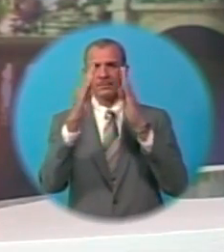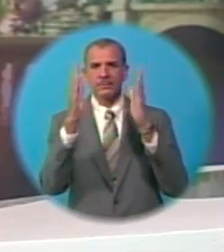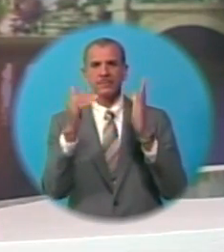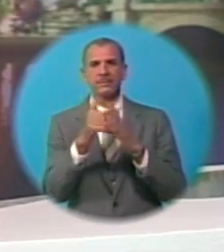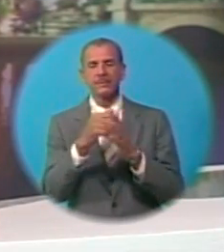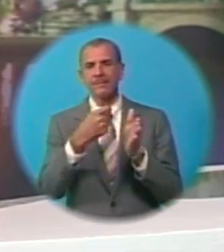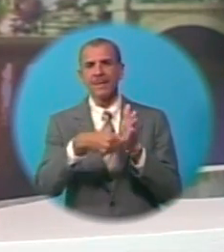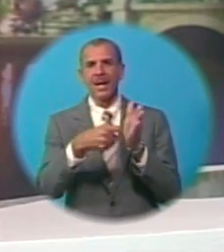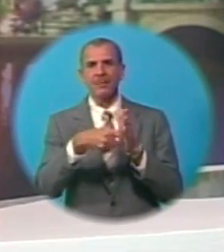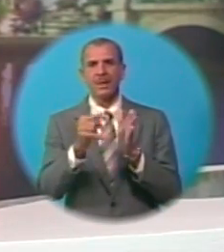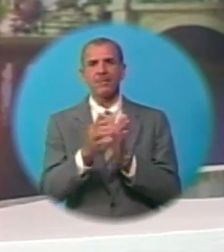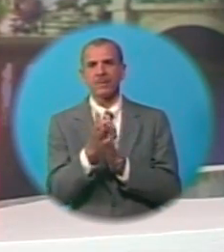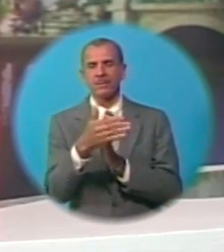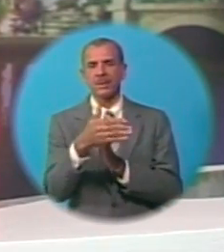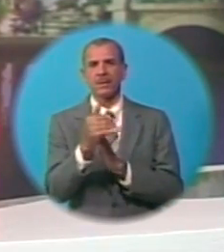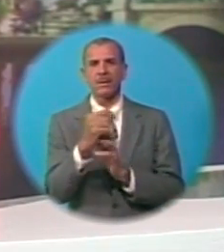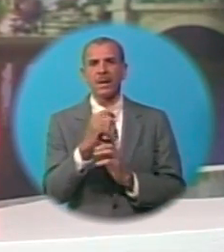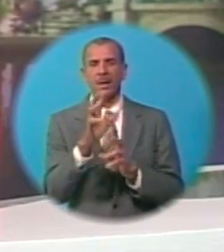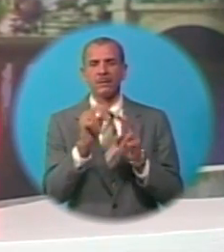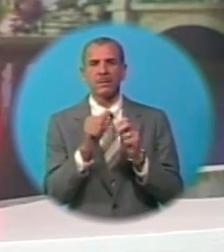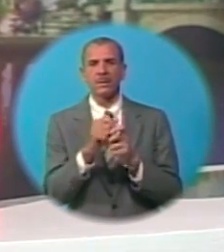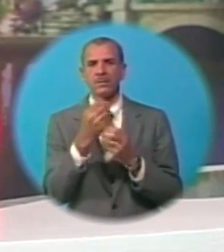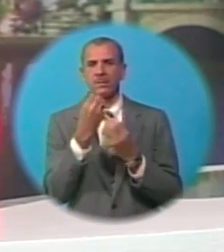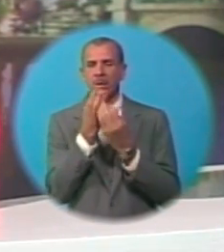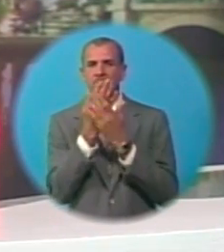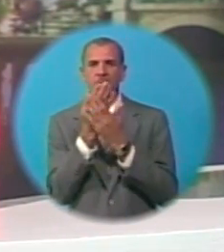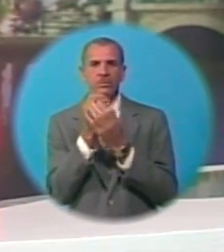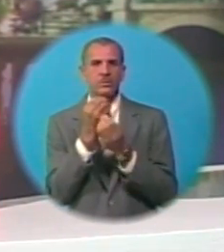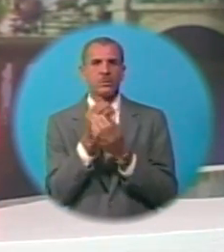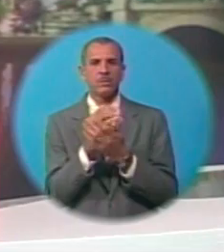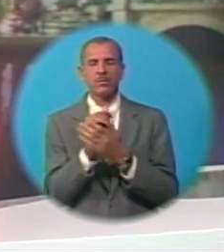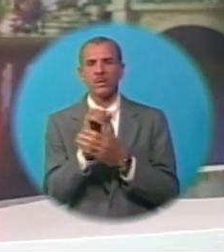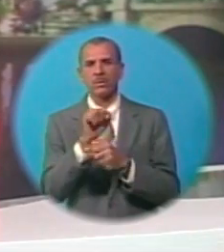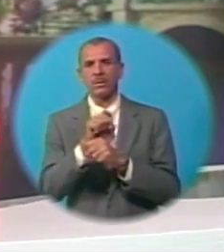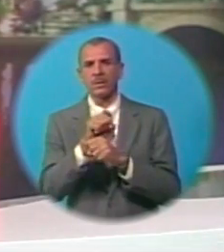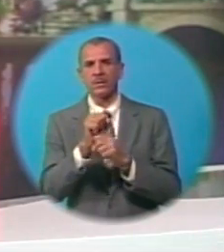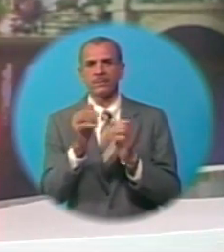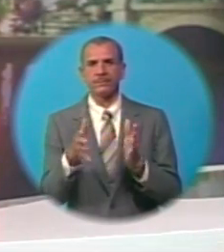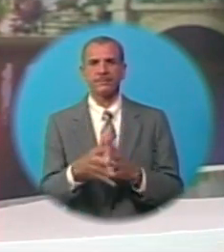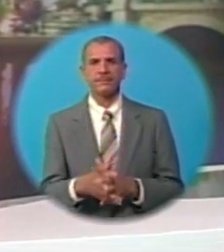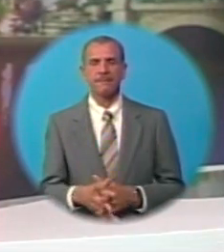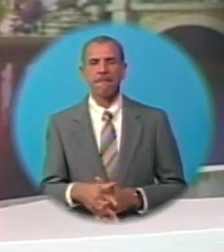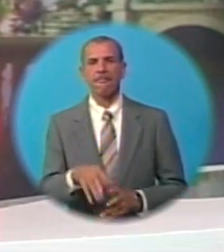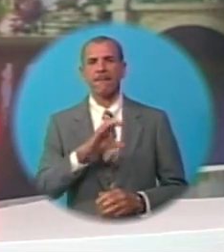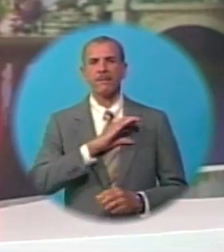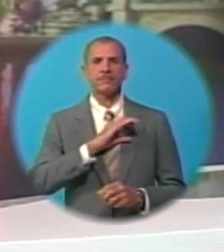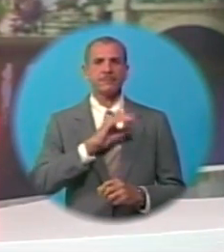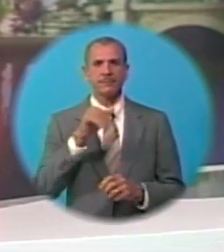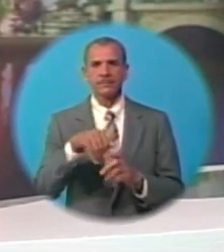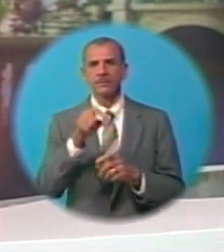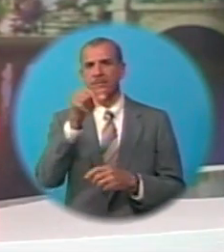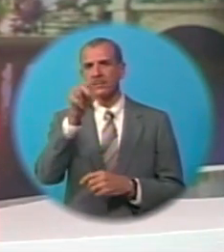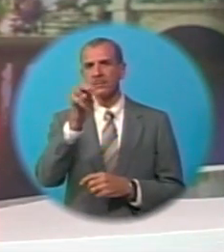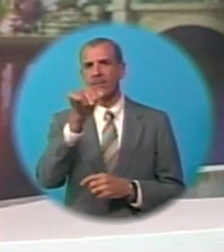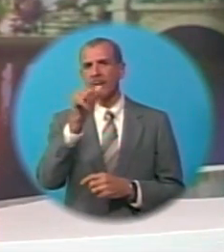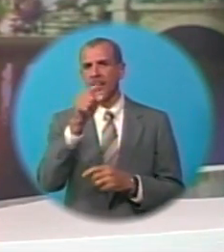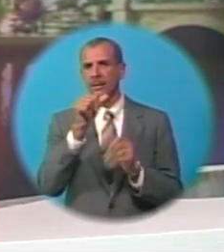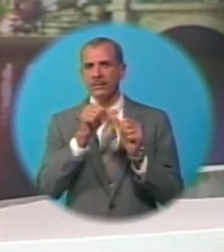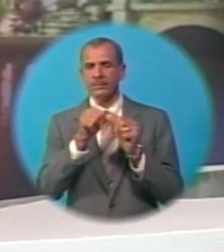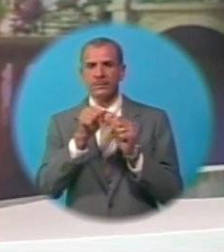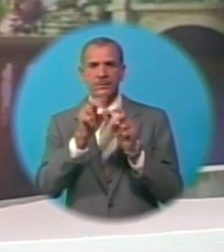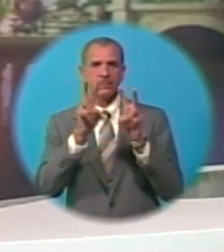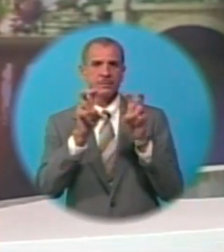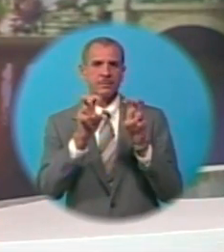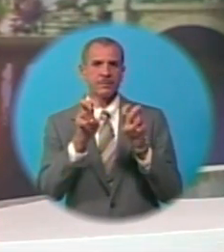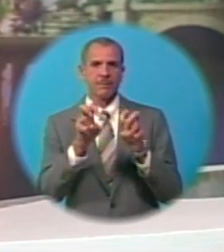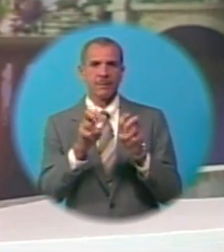Tax Administration Jamaica is seeking counseling for the workers. Police in Guyana are continuing their